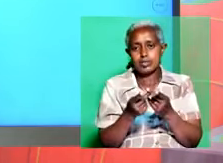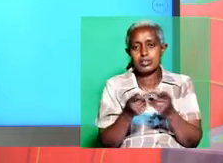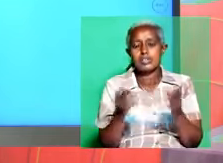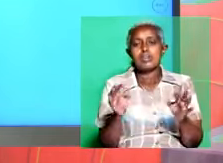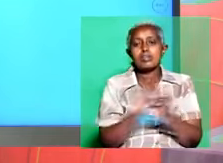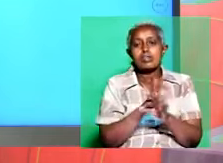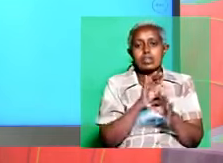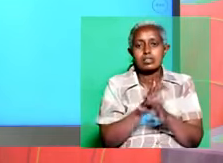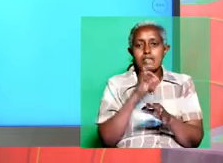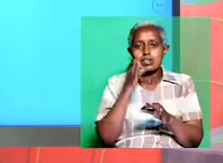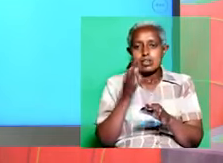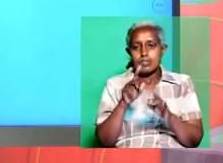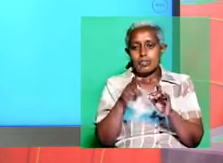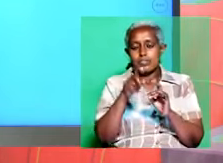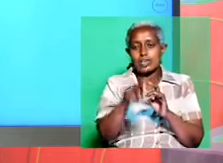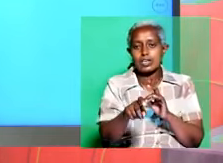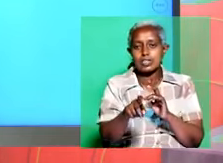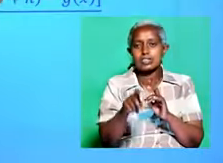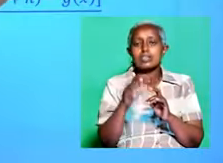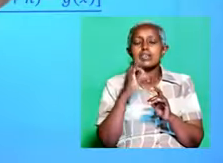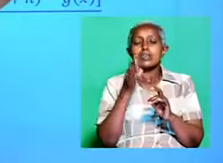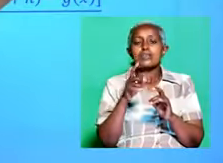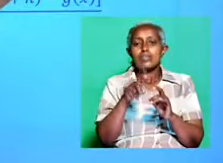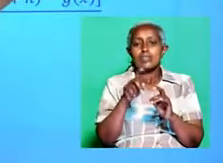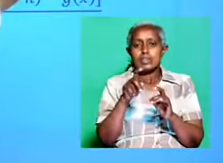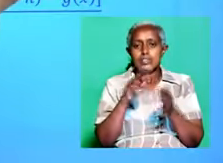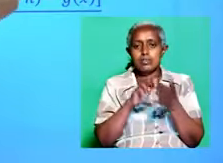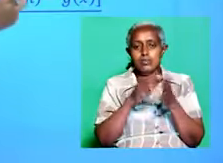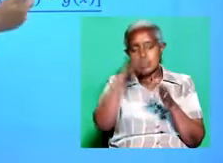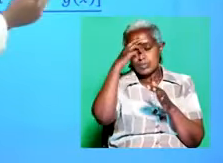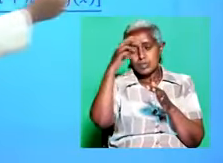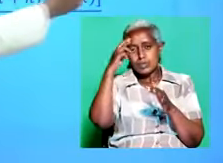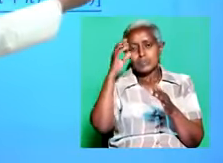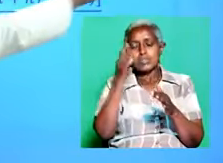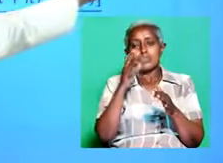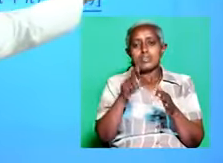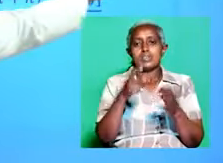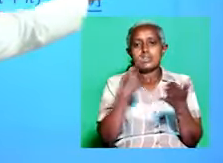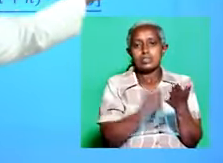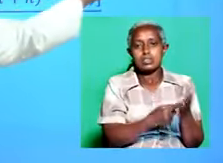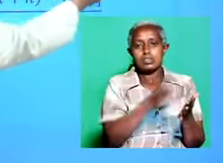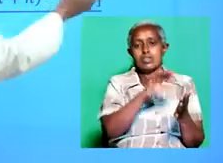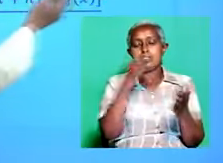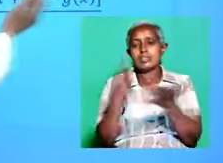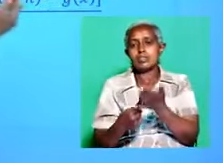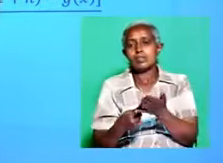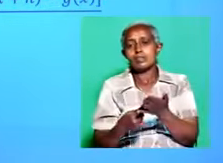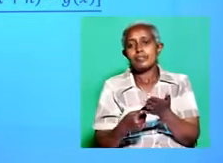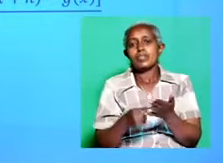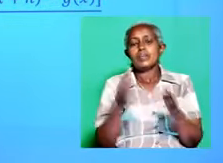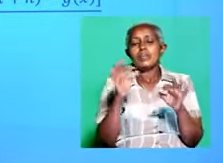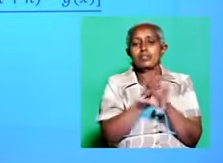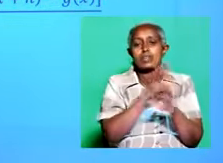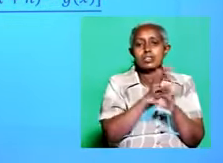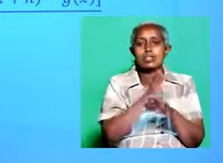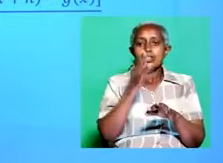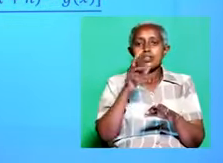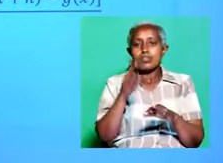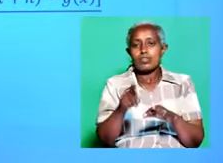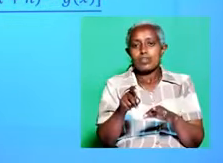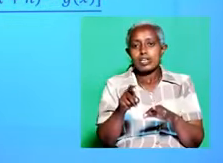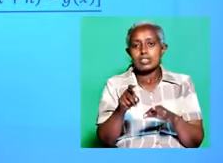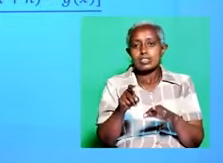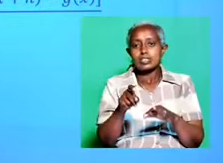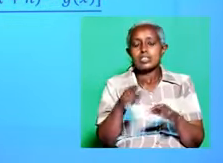factor f of x. When you factor f of x, because we have f of x here and there, so factoring f of